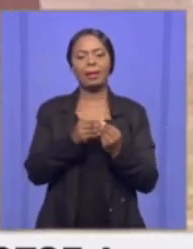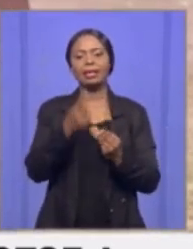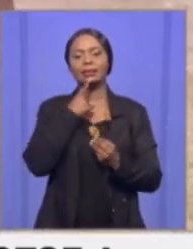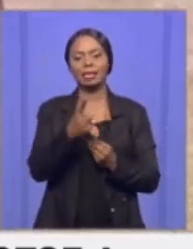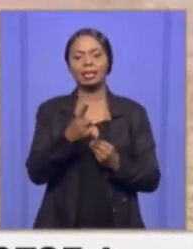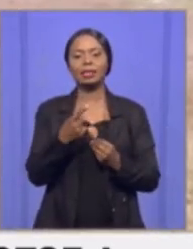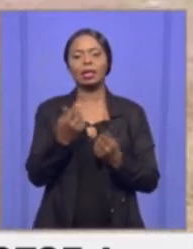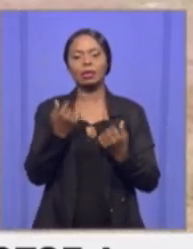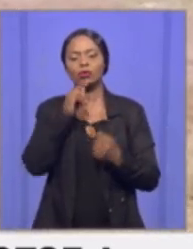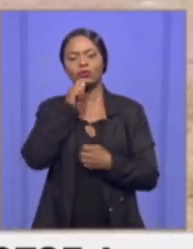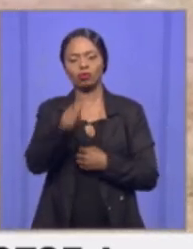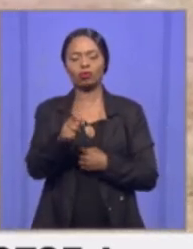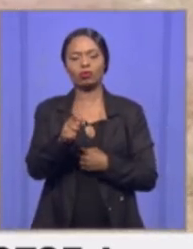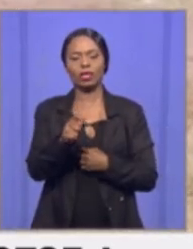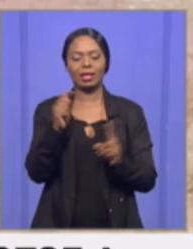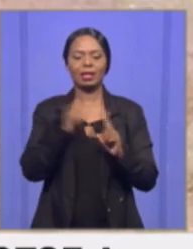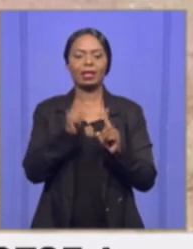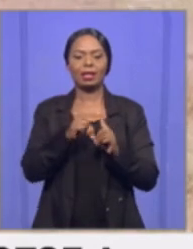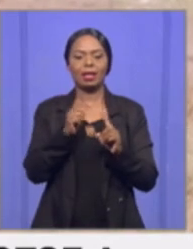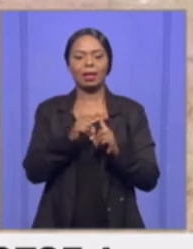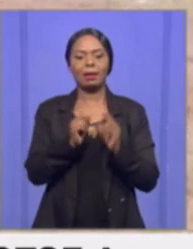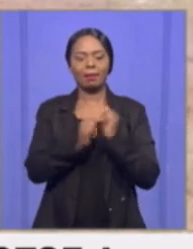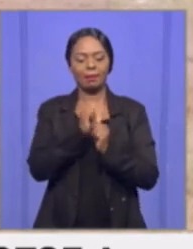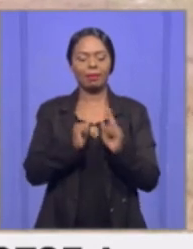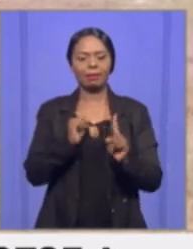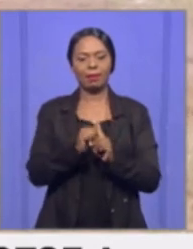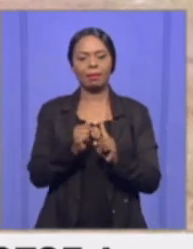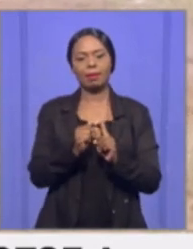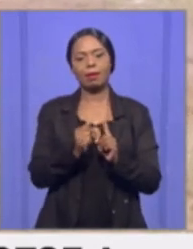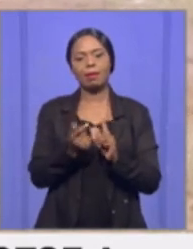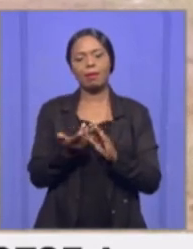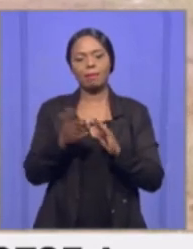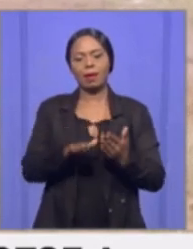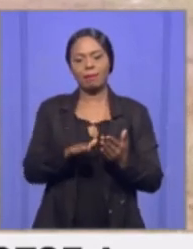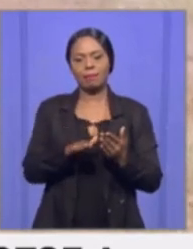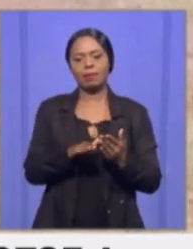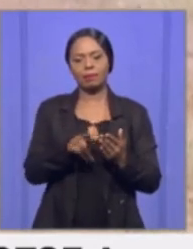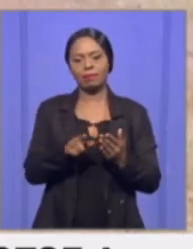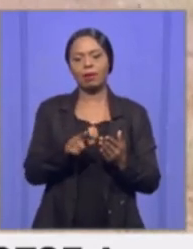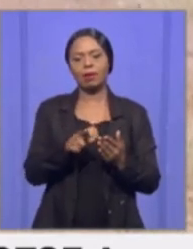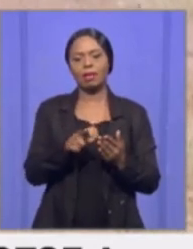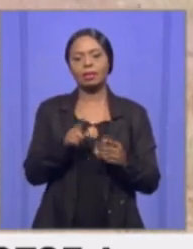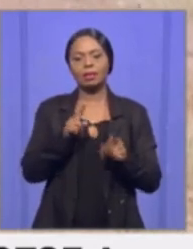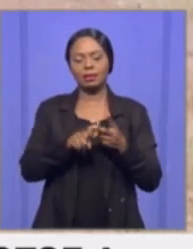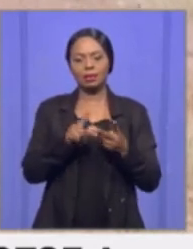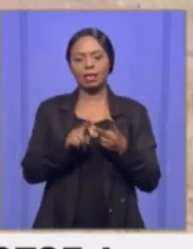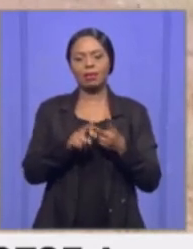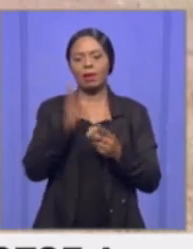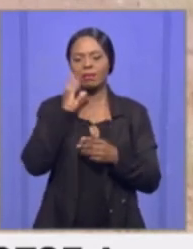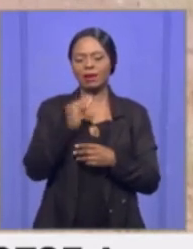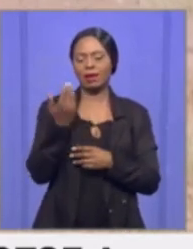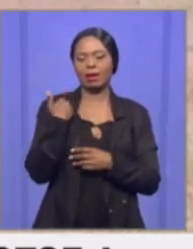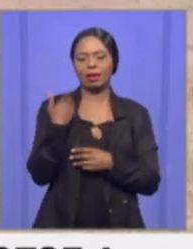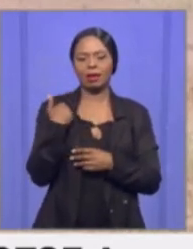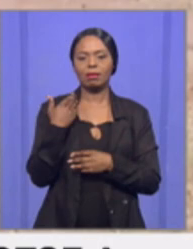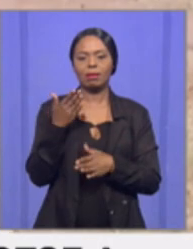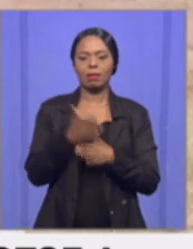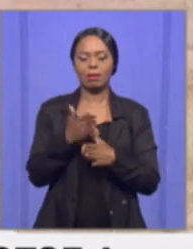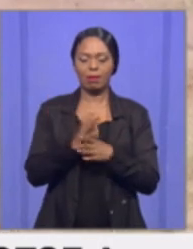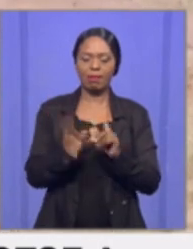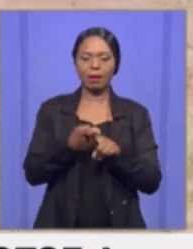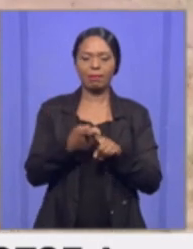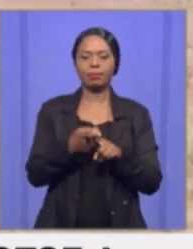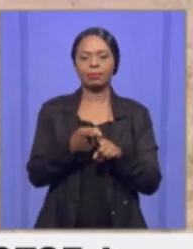o latlhegetswe ke a buti kapa morwatho wa mogalaba wa gage wa ileng a tlhokofala ka gare ga bus accident